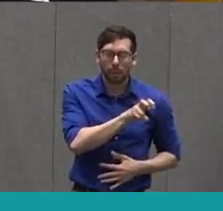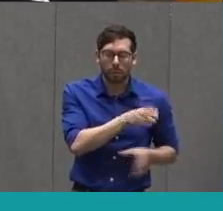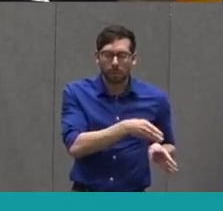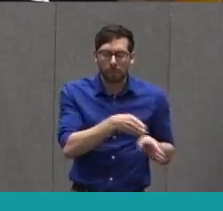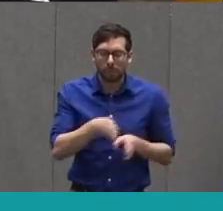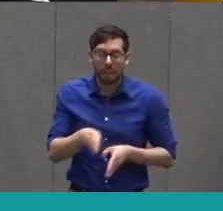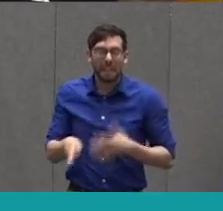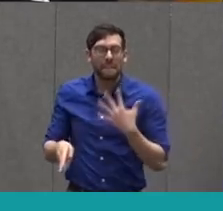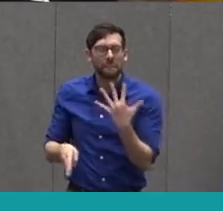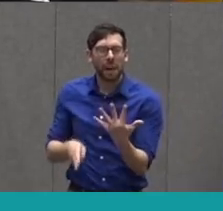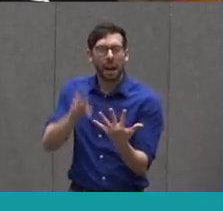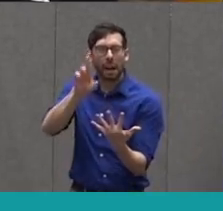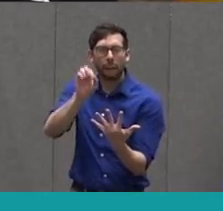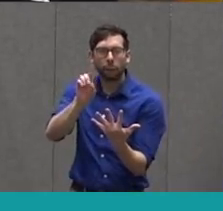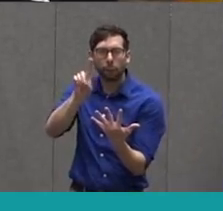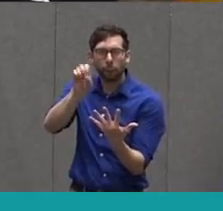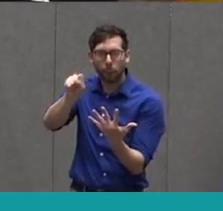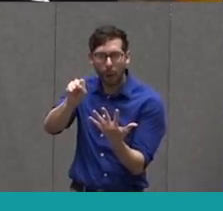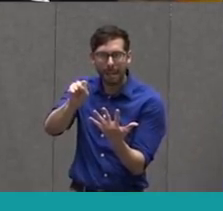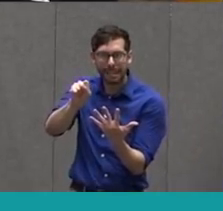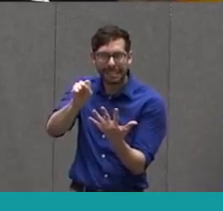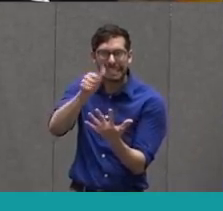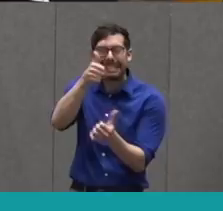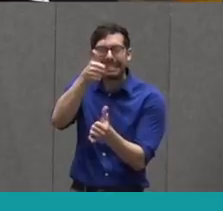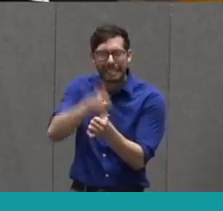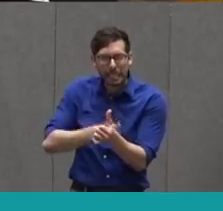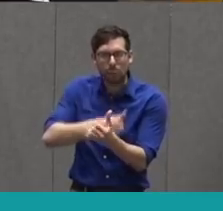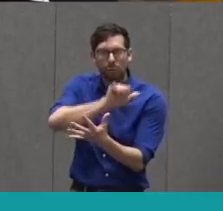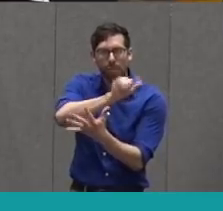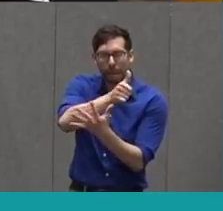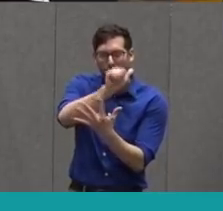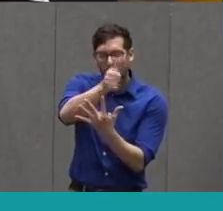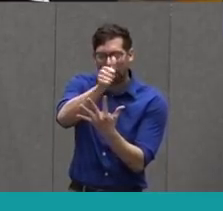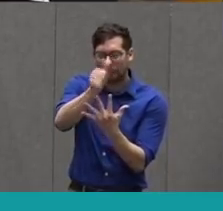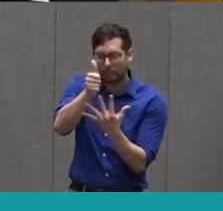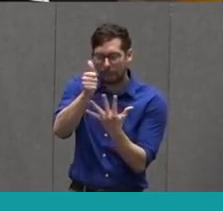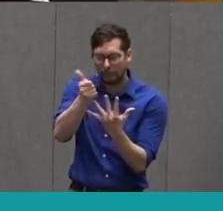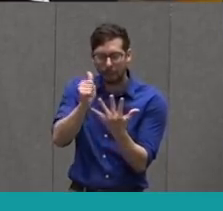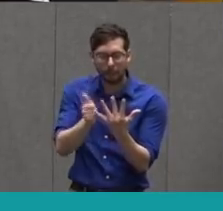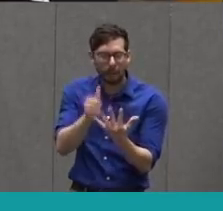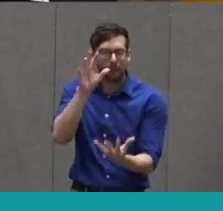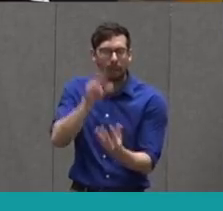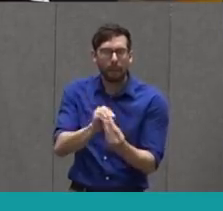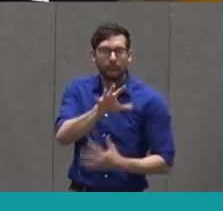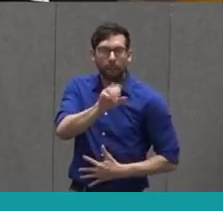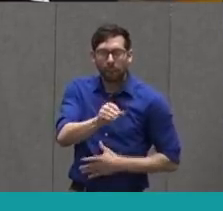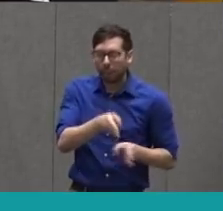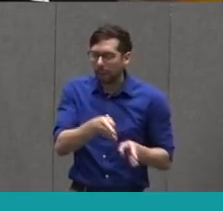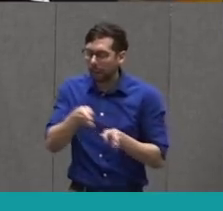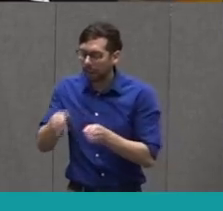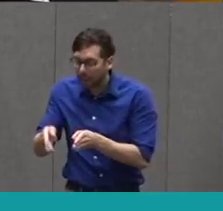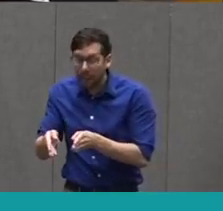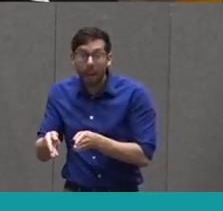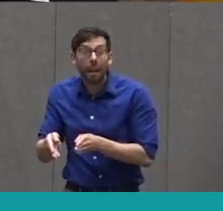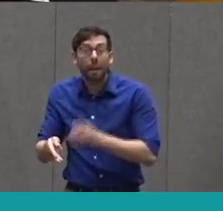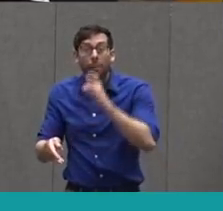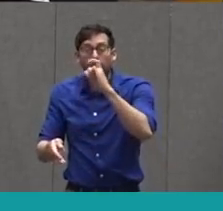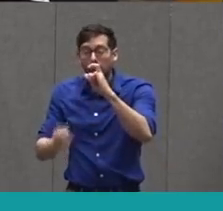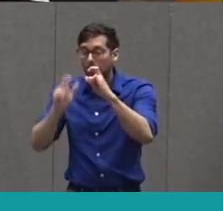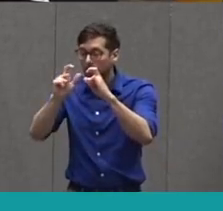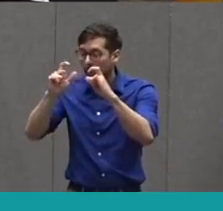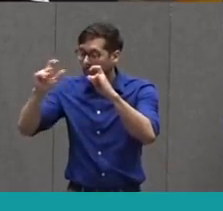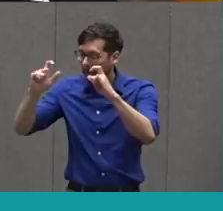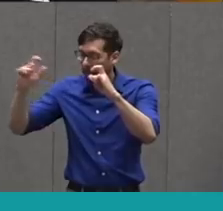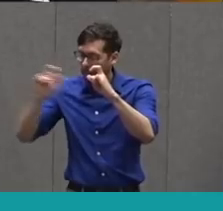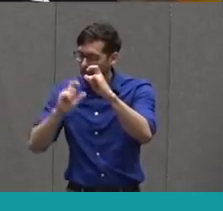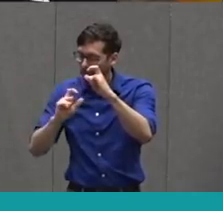each or 50, and eight ones. If I was going to write that out into what